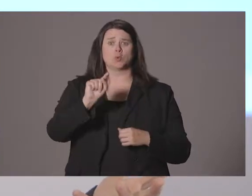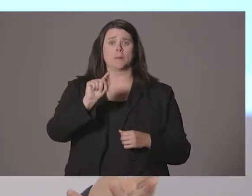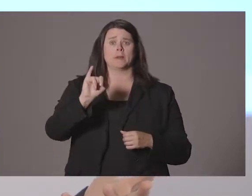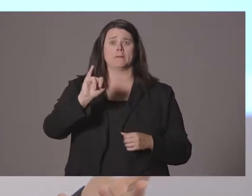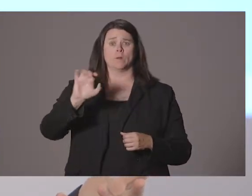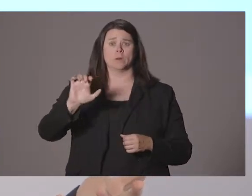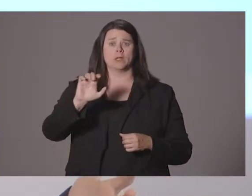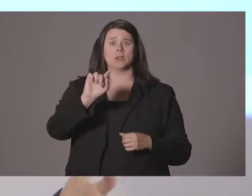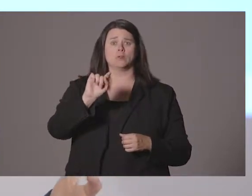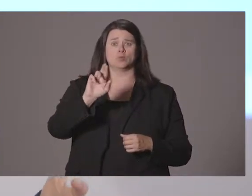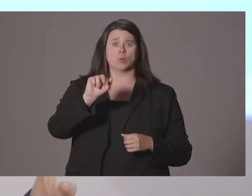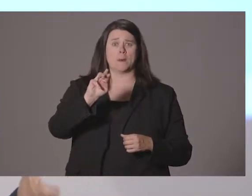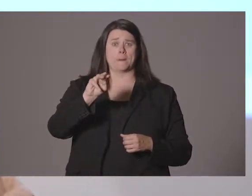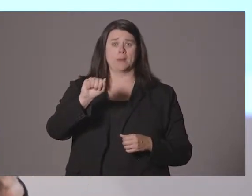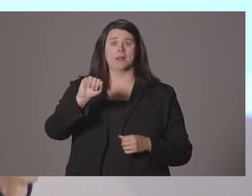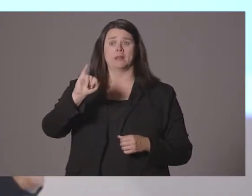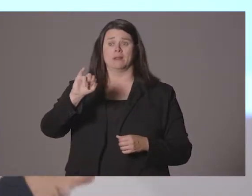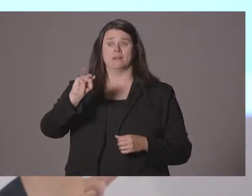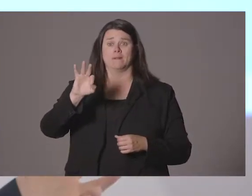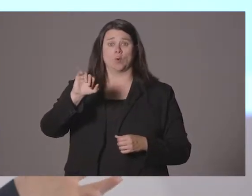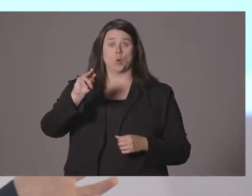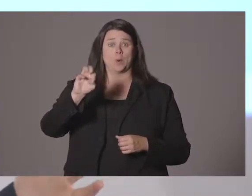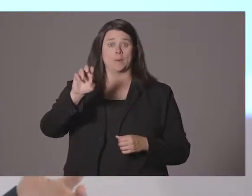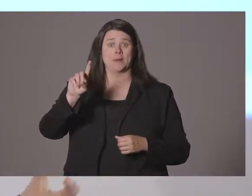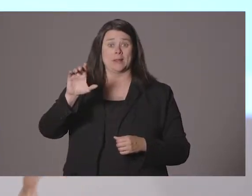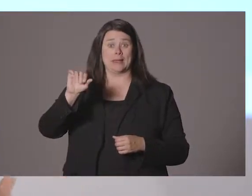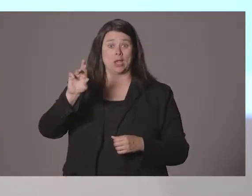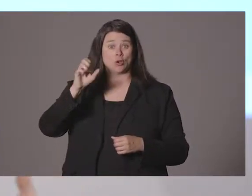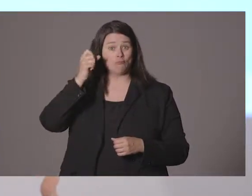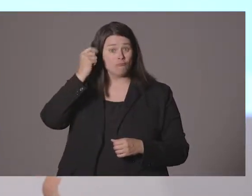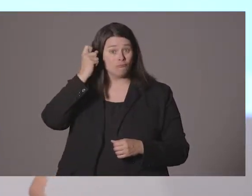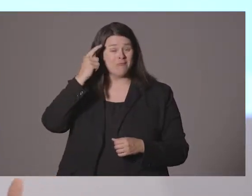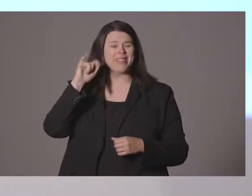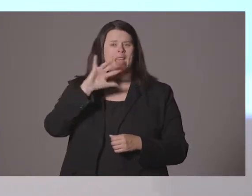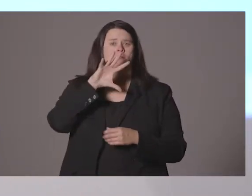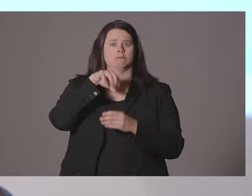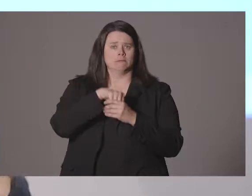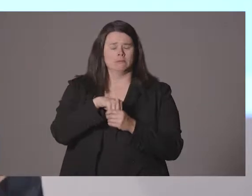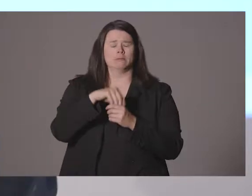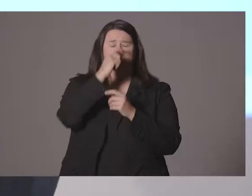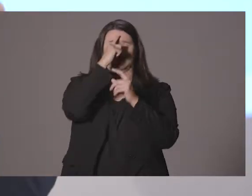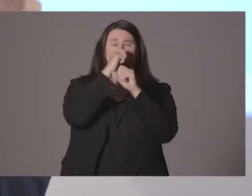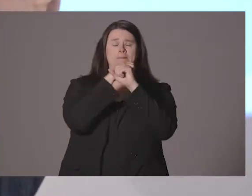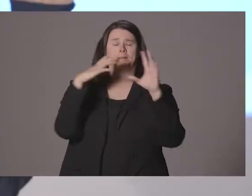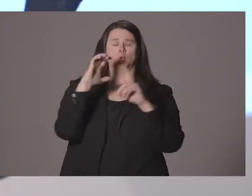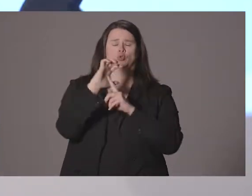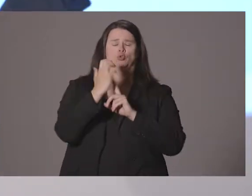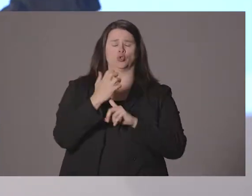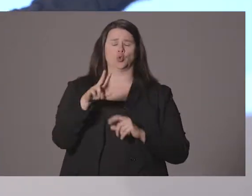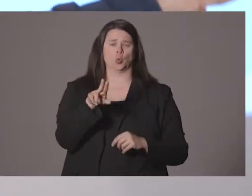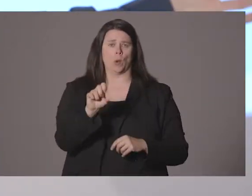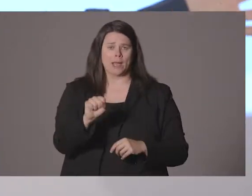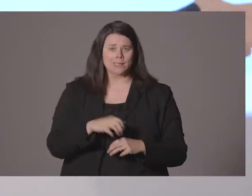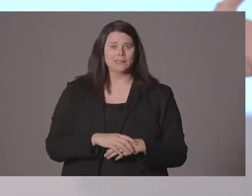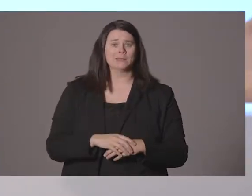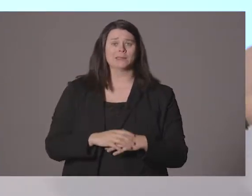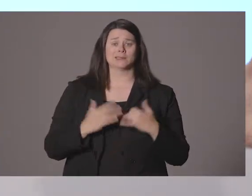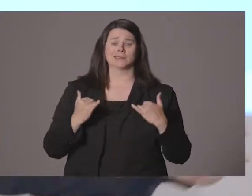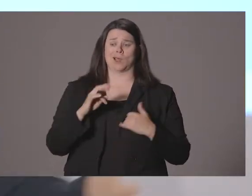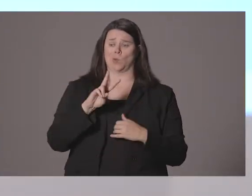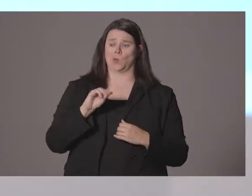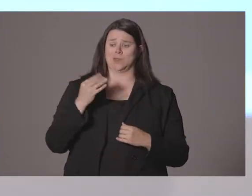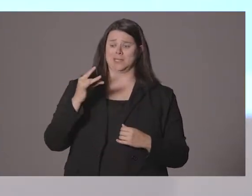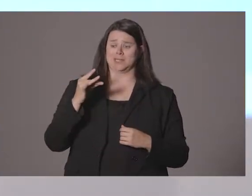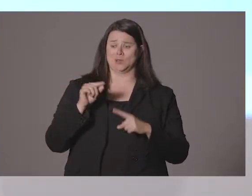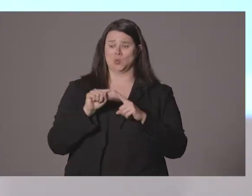States in 2018, coming on 2019, that there is a history embedded